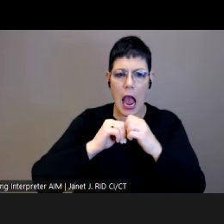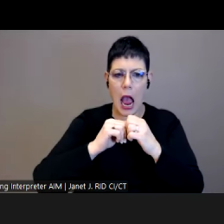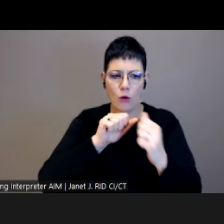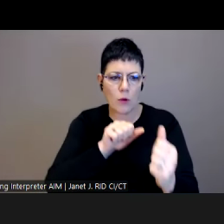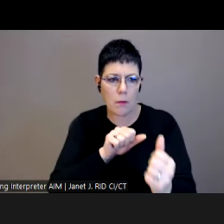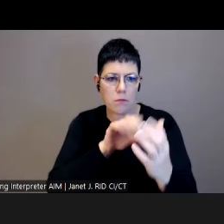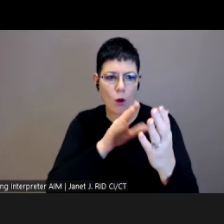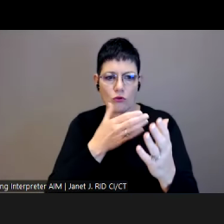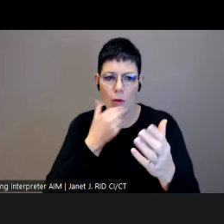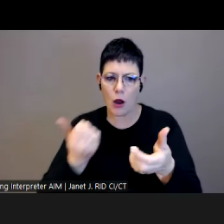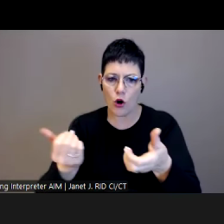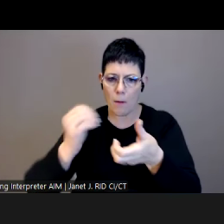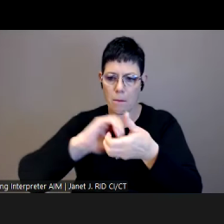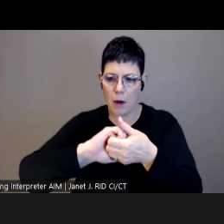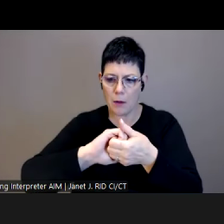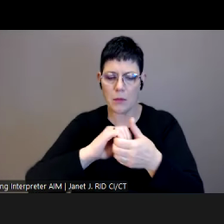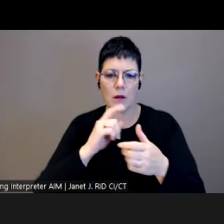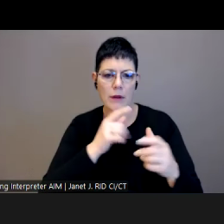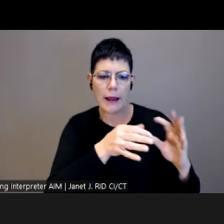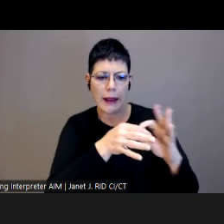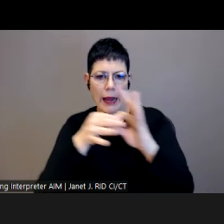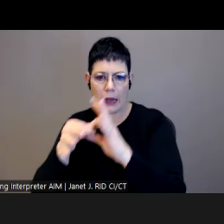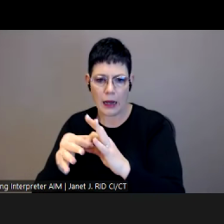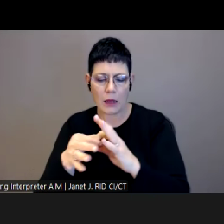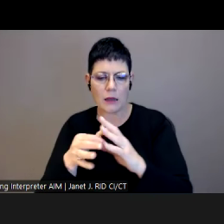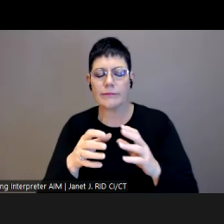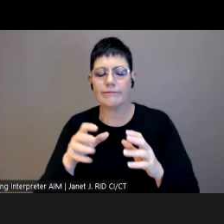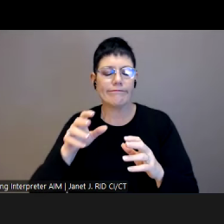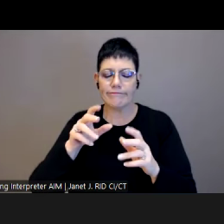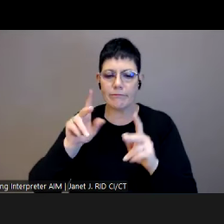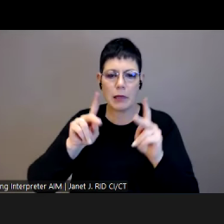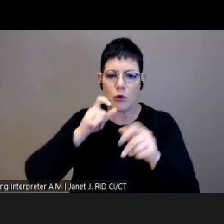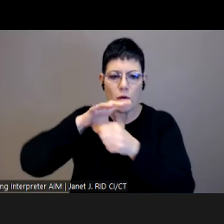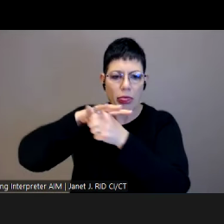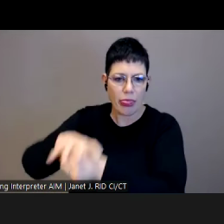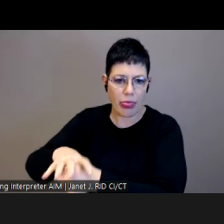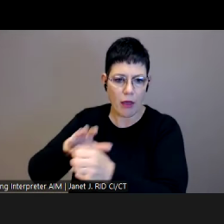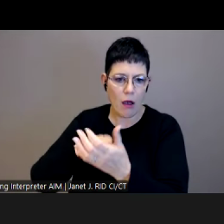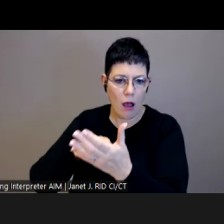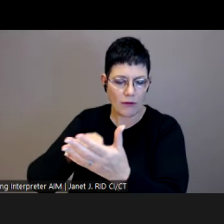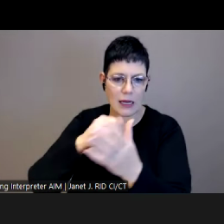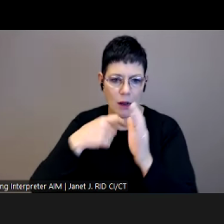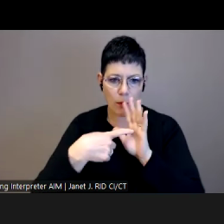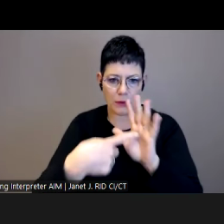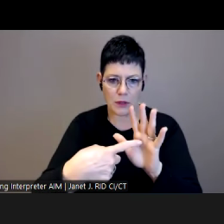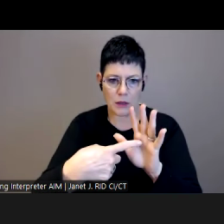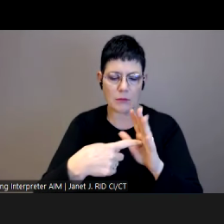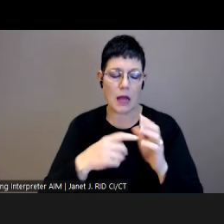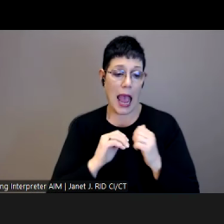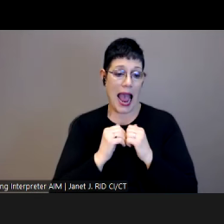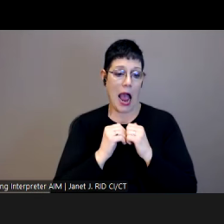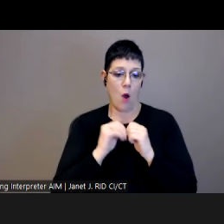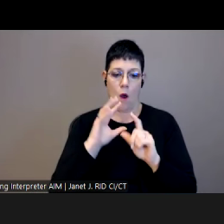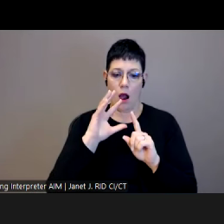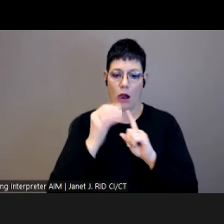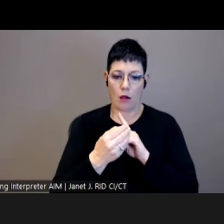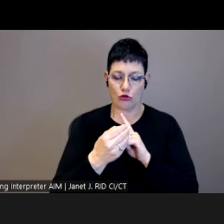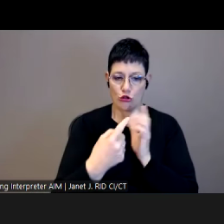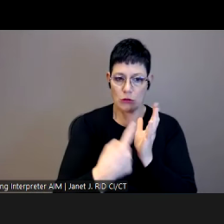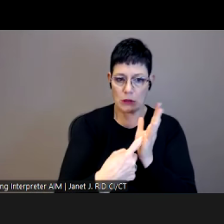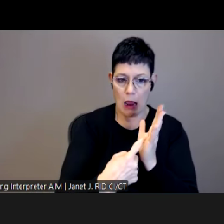approaches for reaching and connecting with underrepresented communities, such as ways to process questions about culture with your team